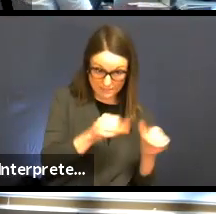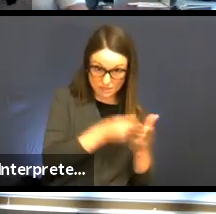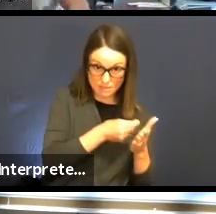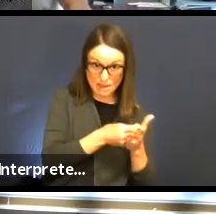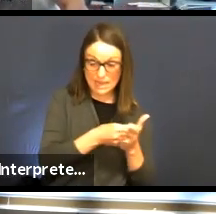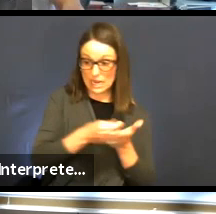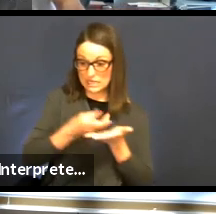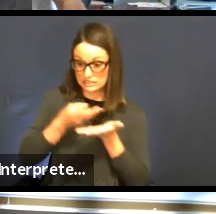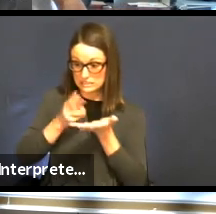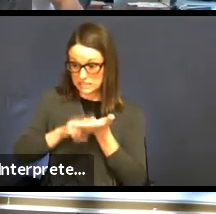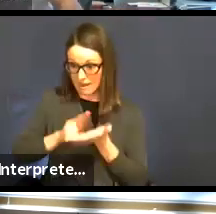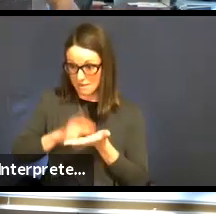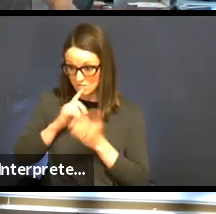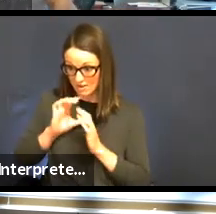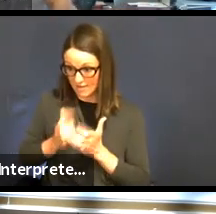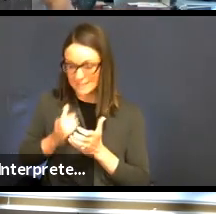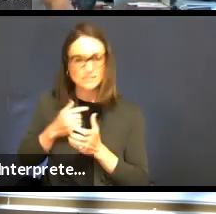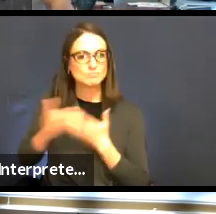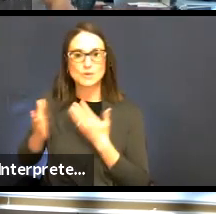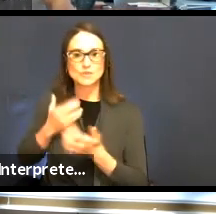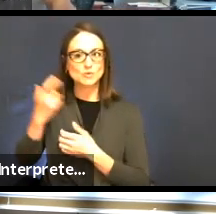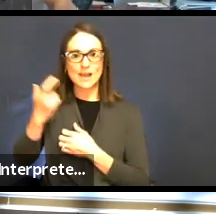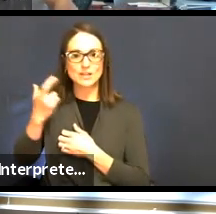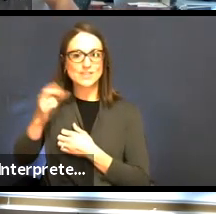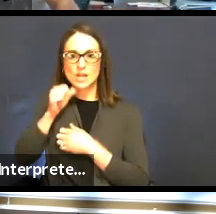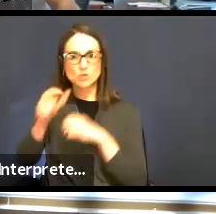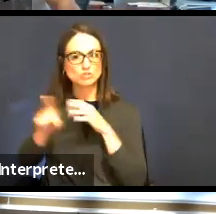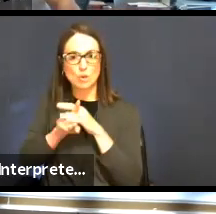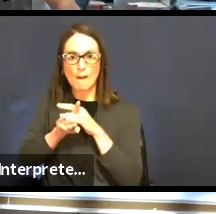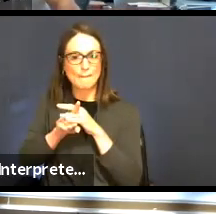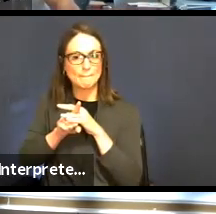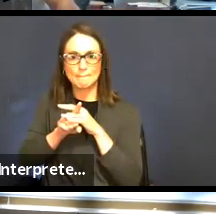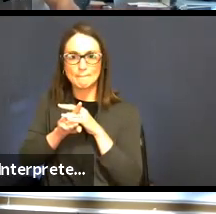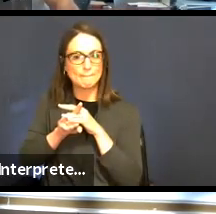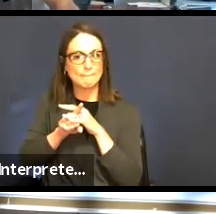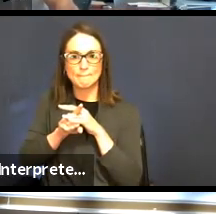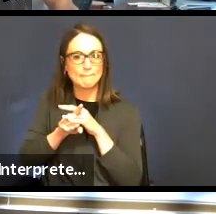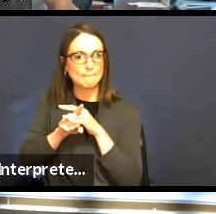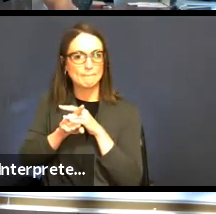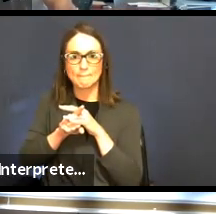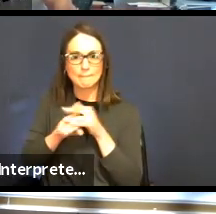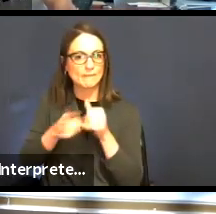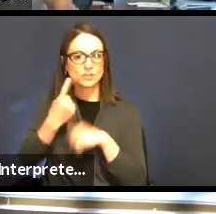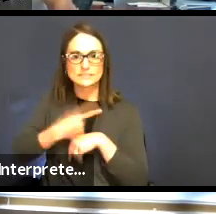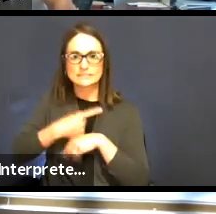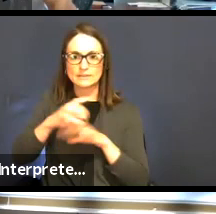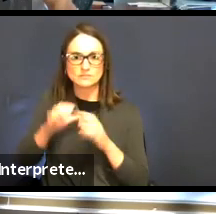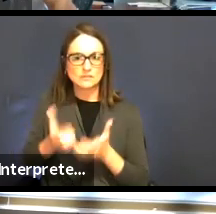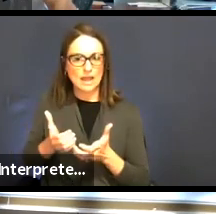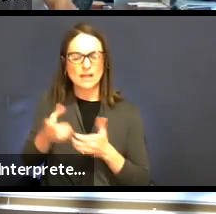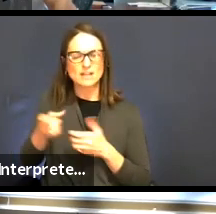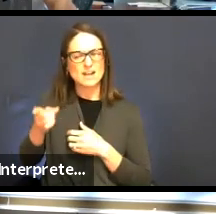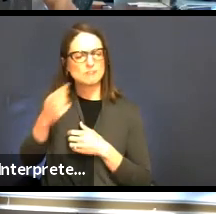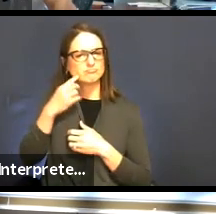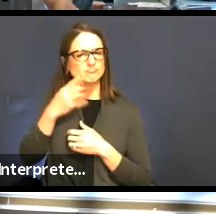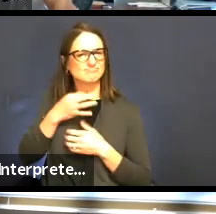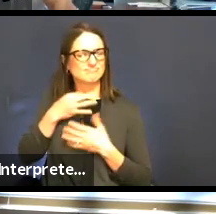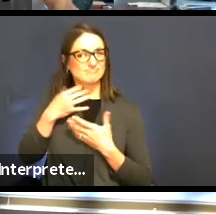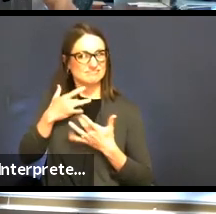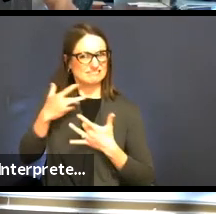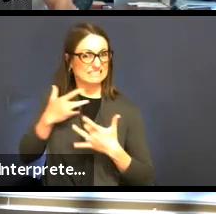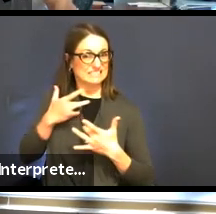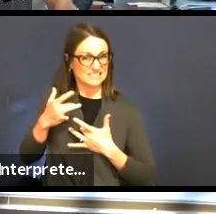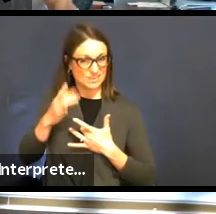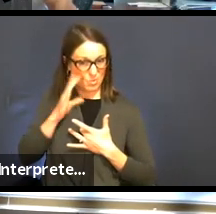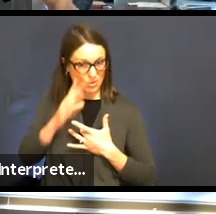then for whatever reason, don't come on day 1. Can you, and I'm worried that that might actually be more in